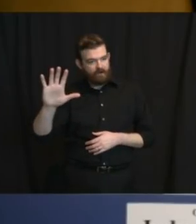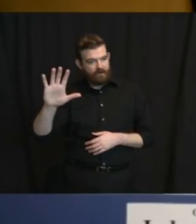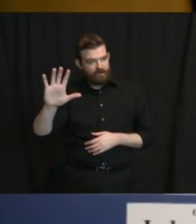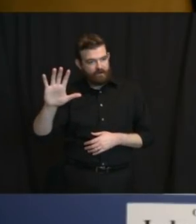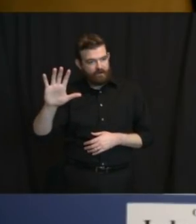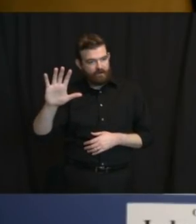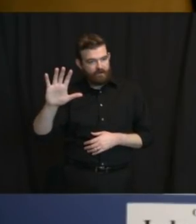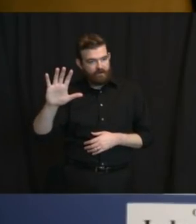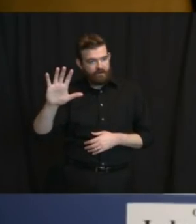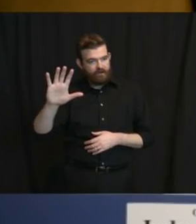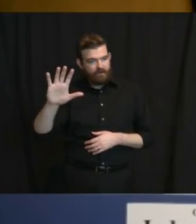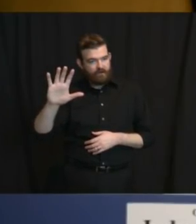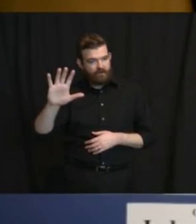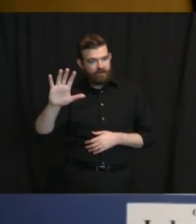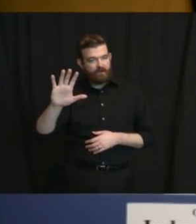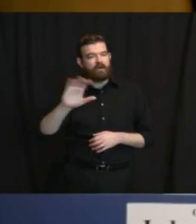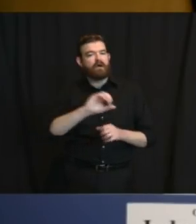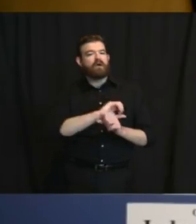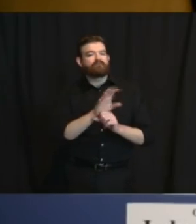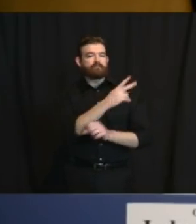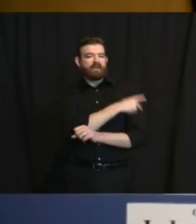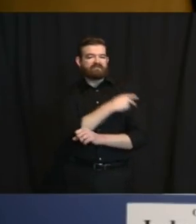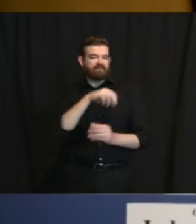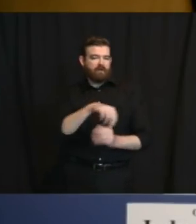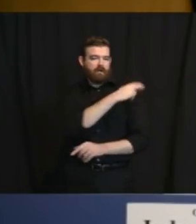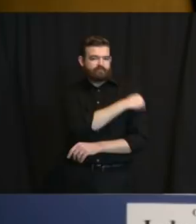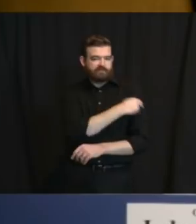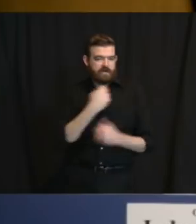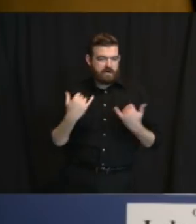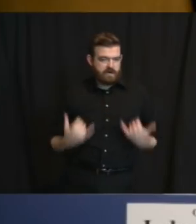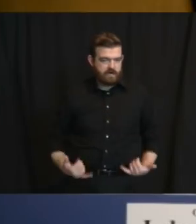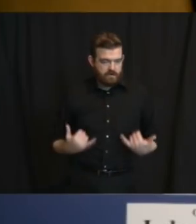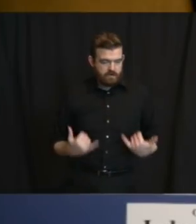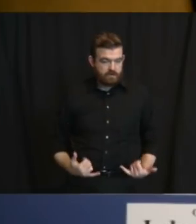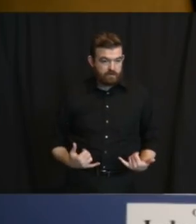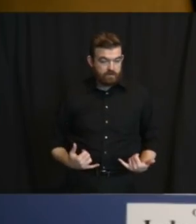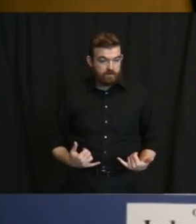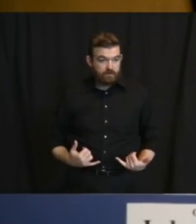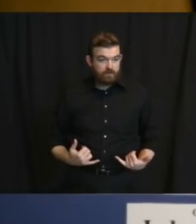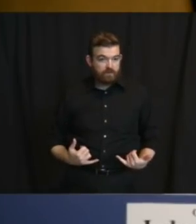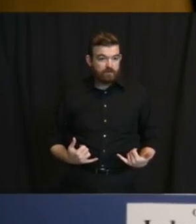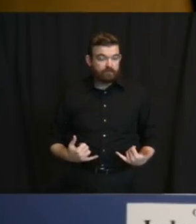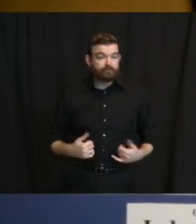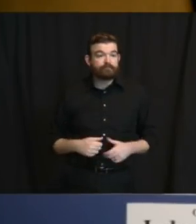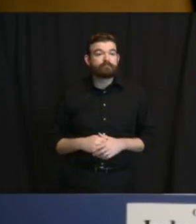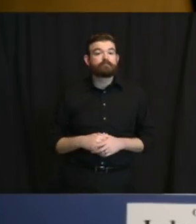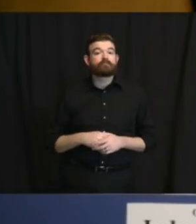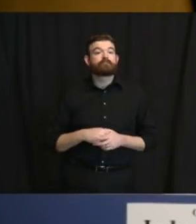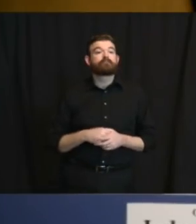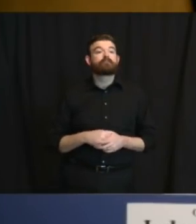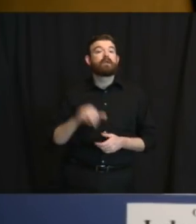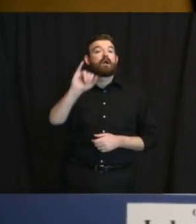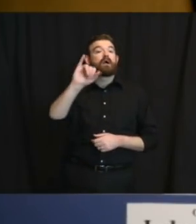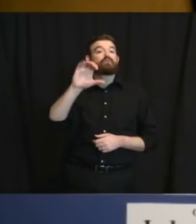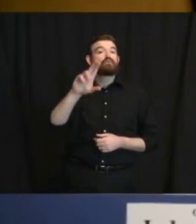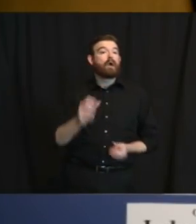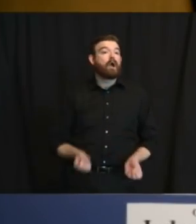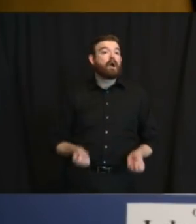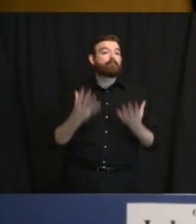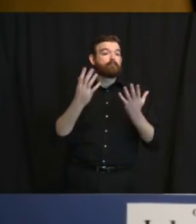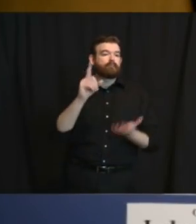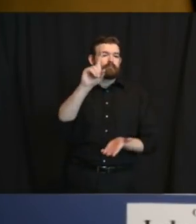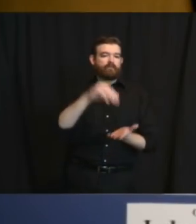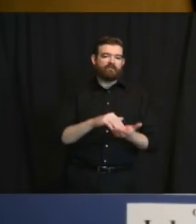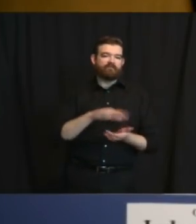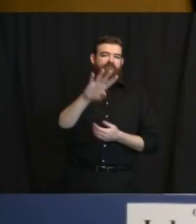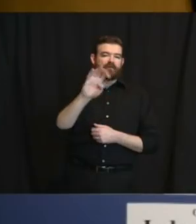COVID-19 individuals or persons under investigation. And there are 1,439 individuals in critical